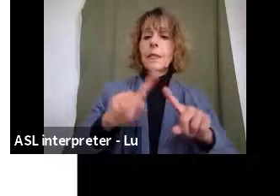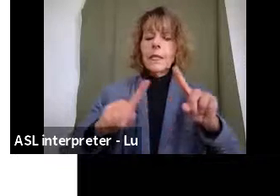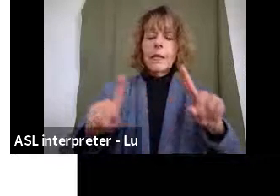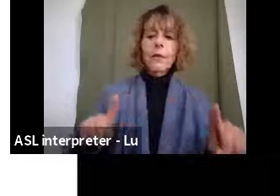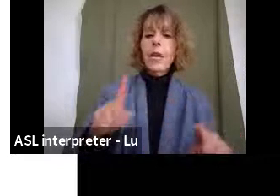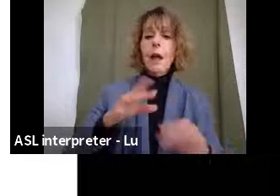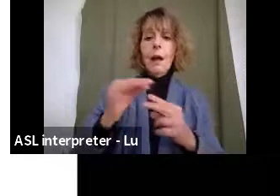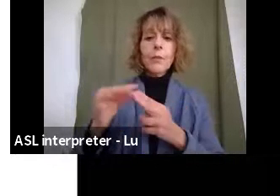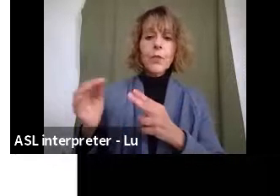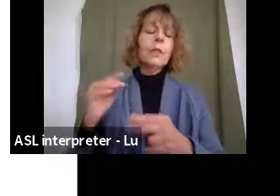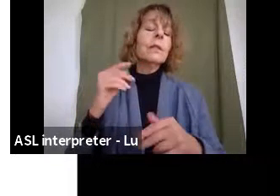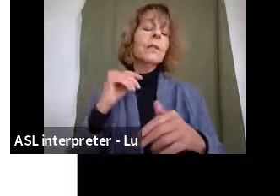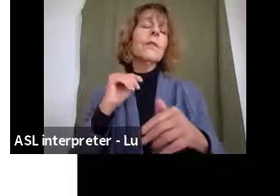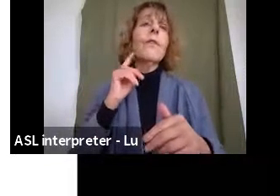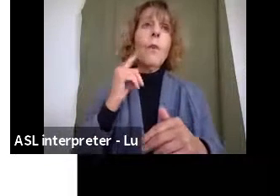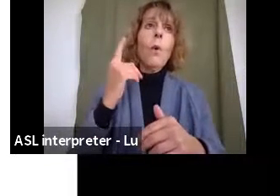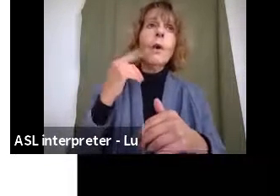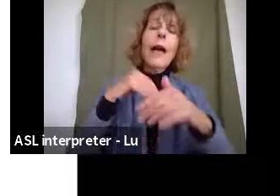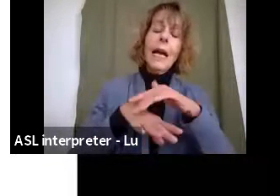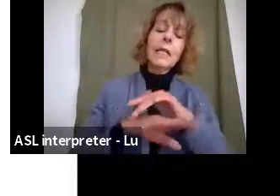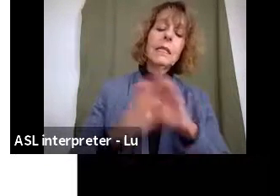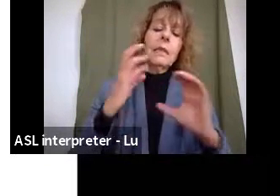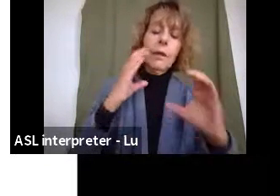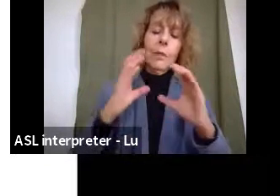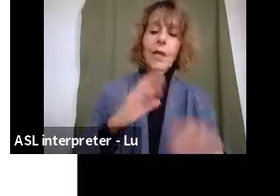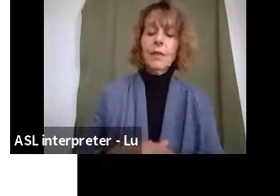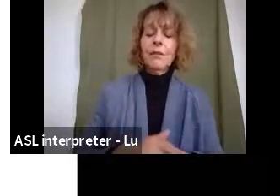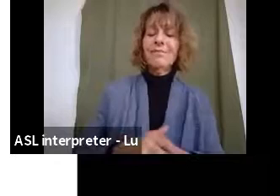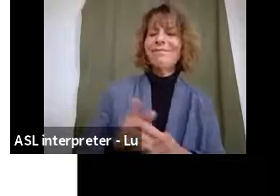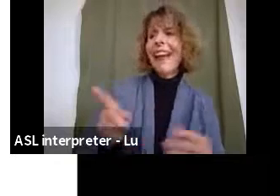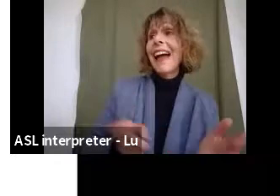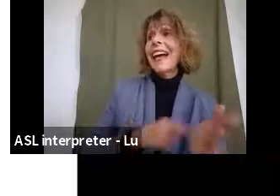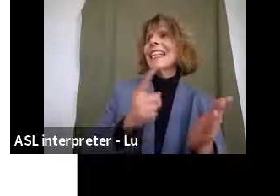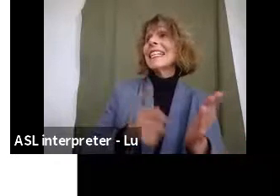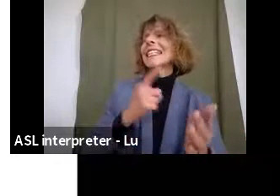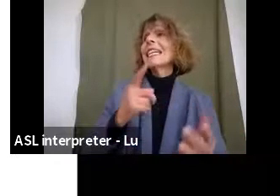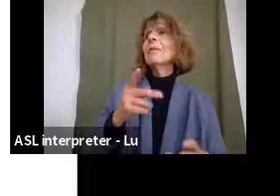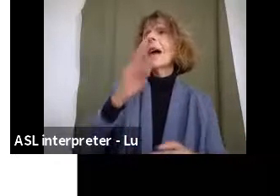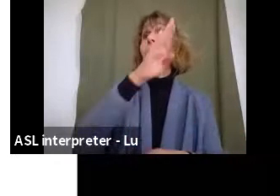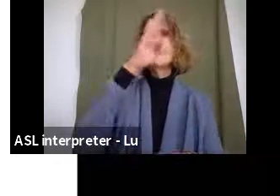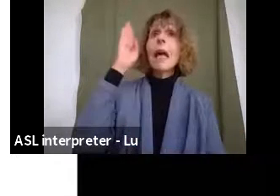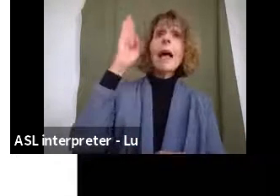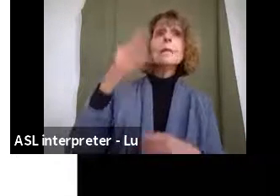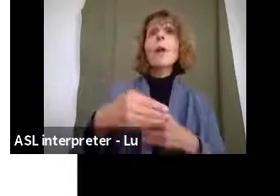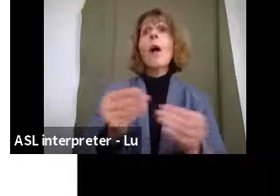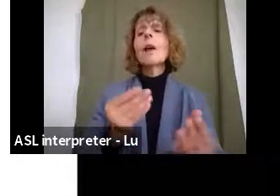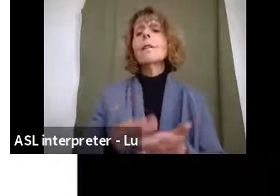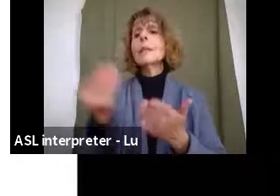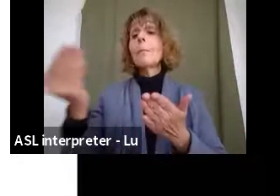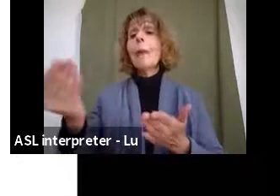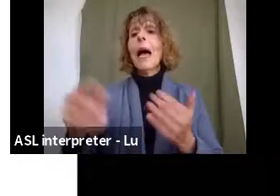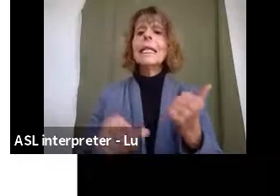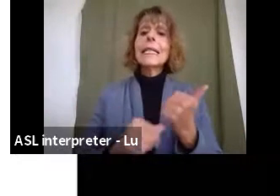things like an assistive listening system. And maybe they don't use it for a month, or maybe they don't use it for 6 months,